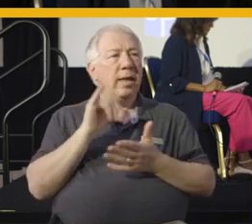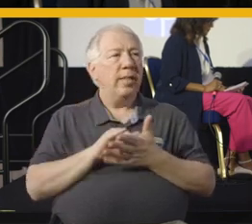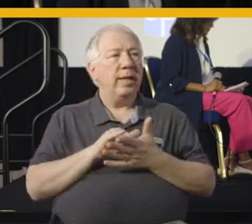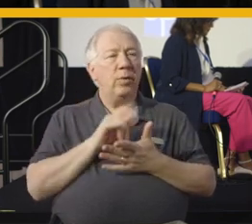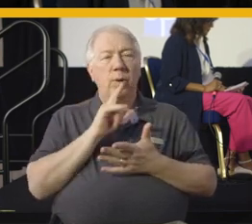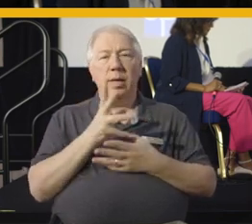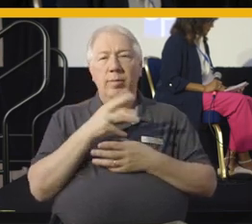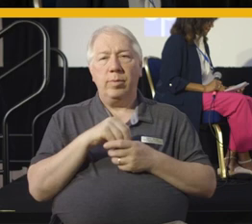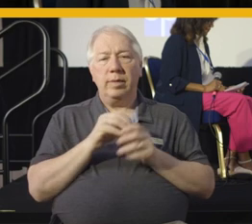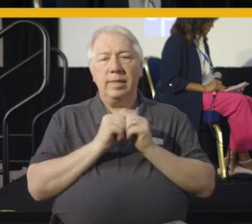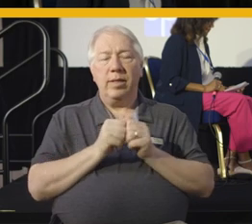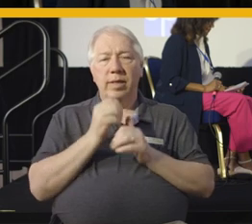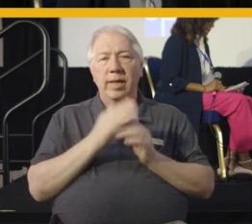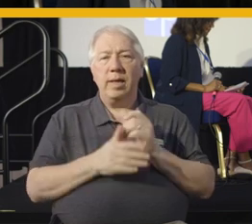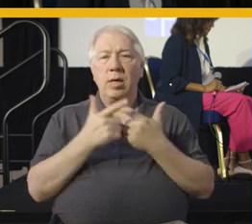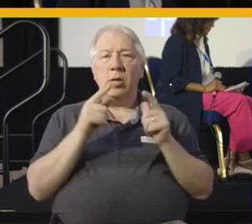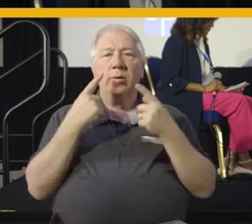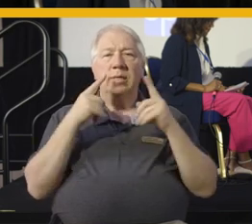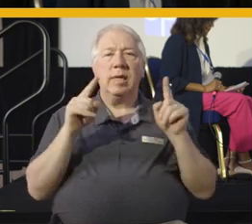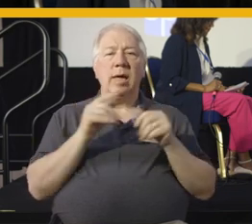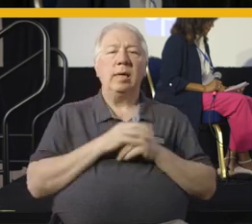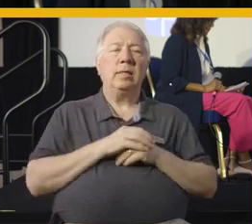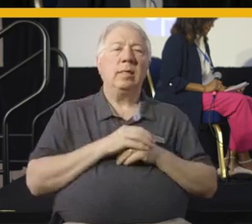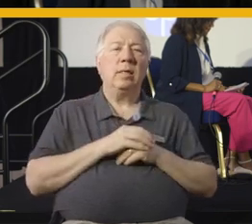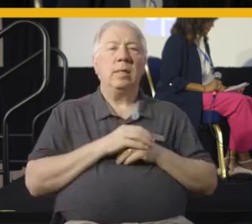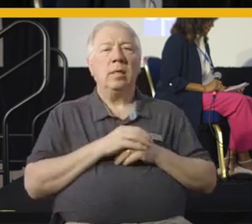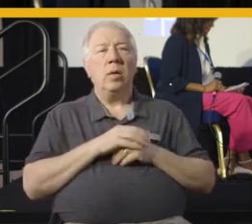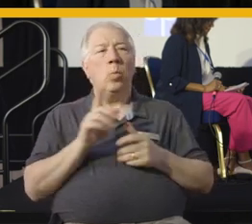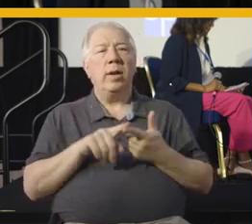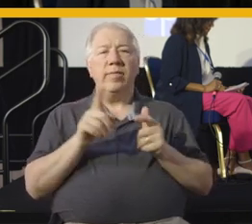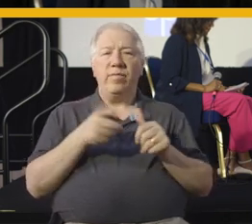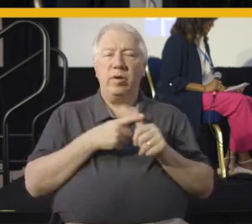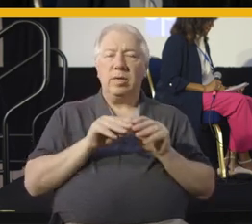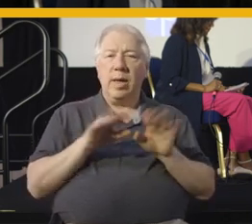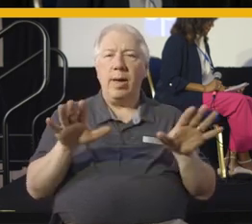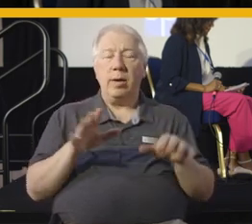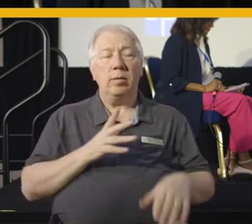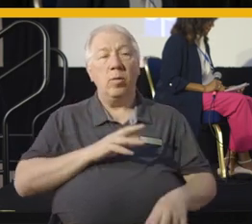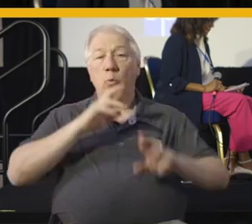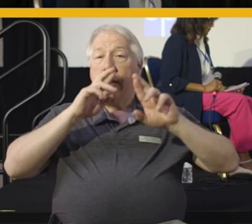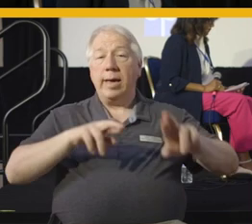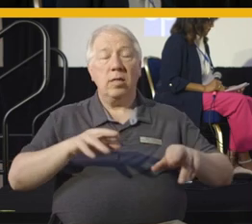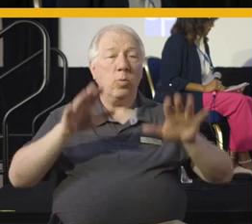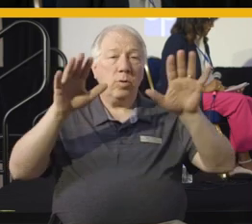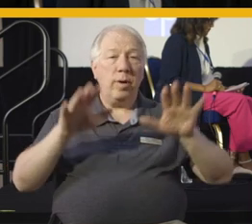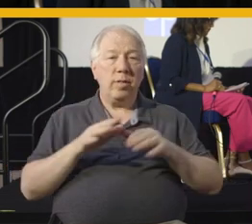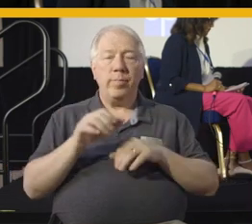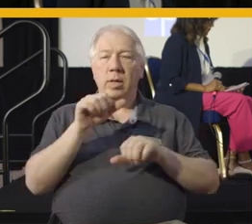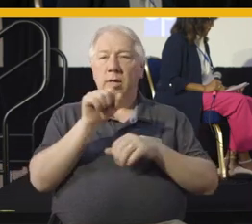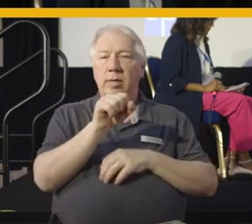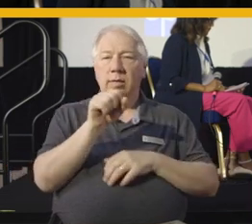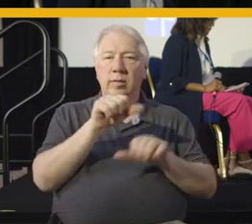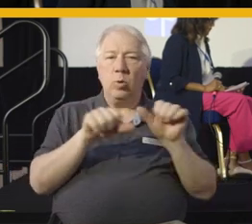really brought it all together in the end. It was a huge success to, you know, when it first came out, we just had great reactions in social